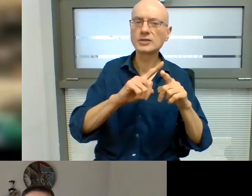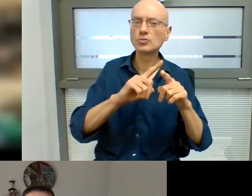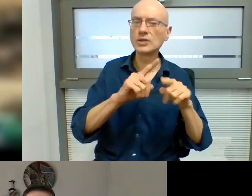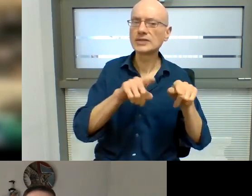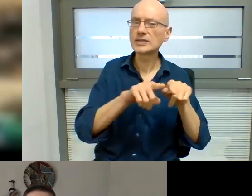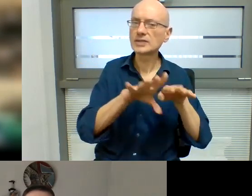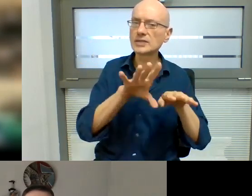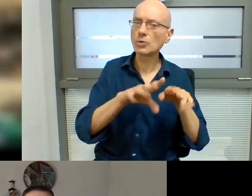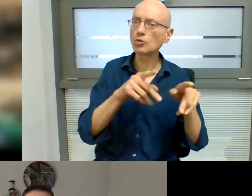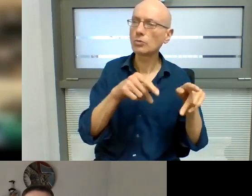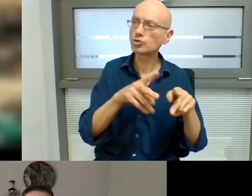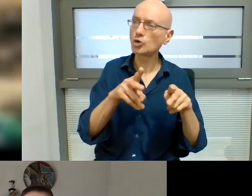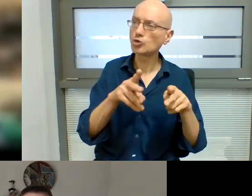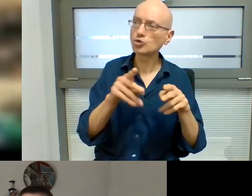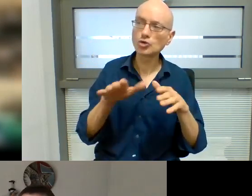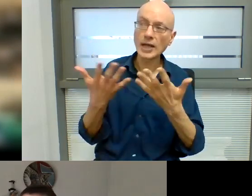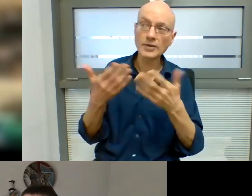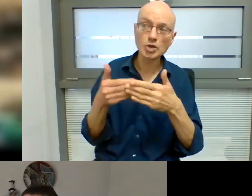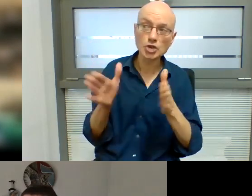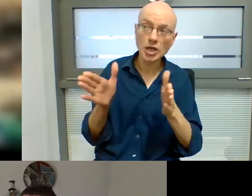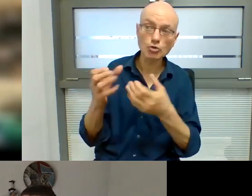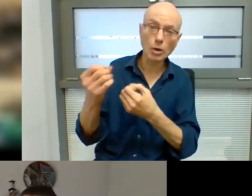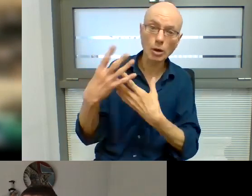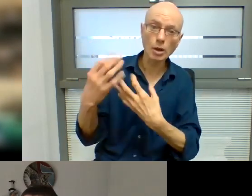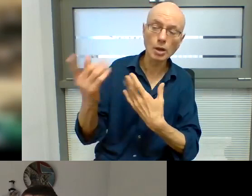that wasn't in a more general sense. Yeah, I think